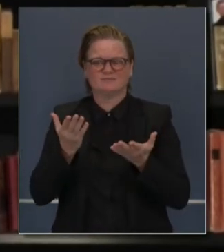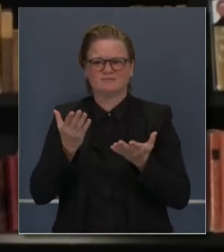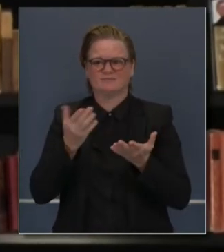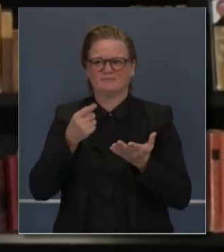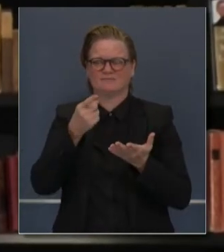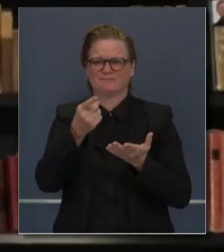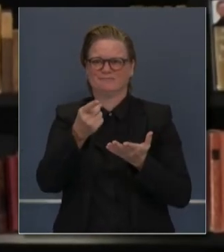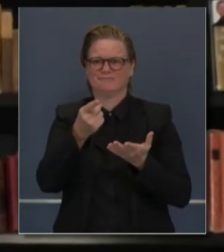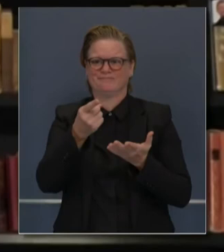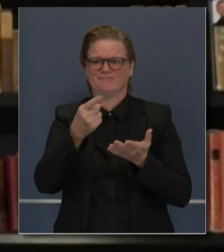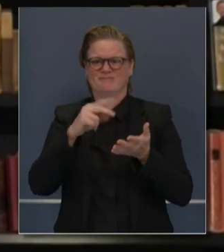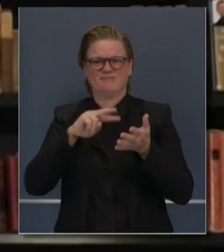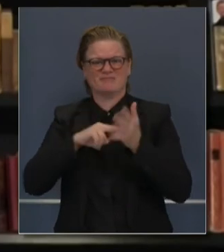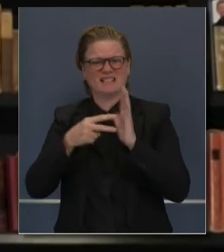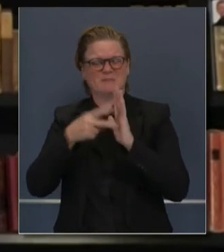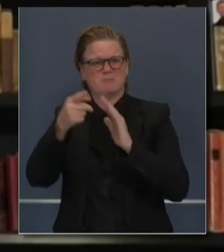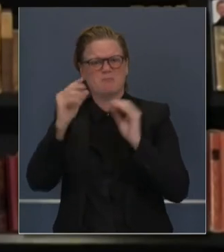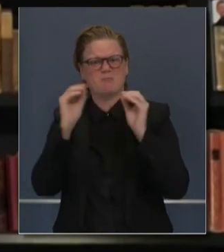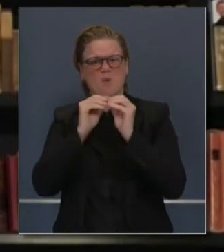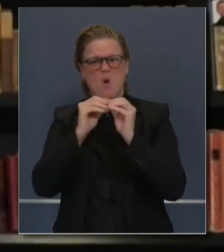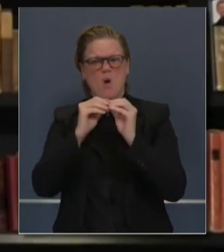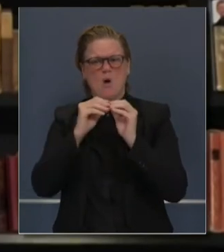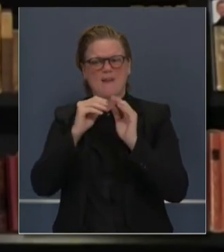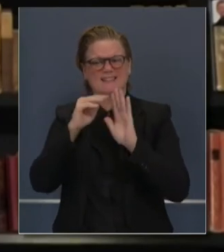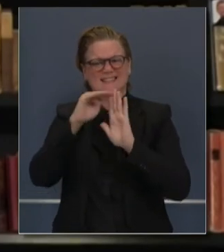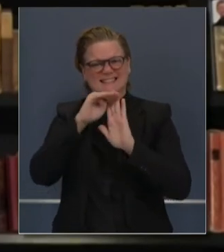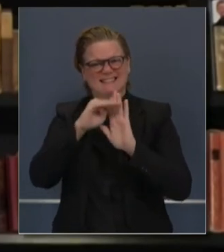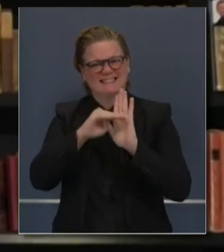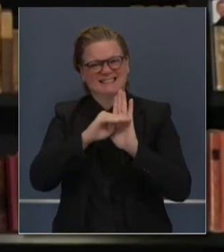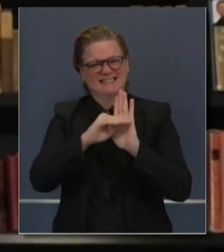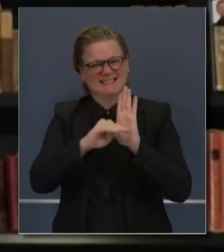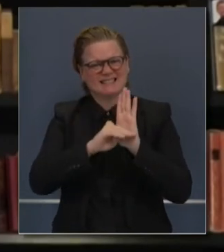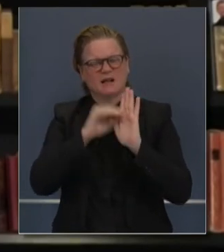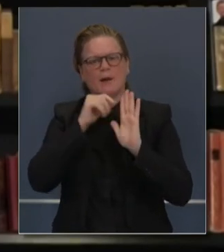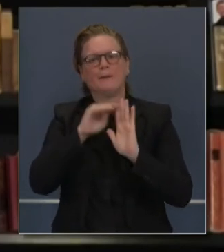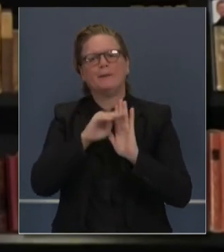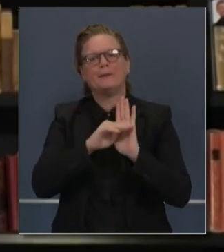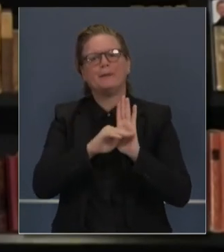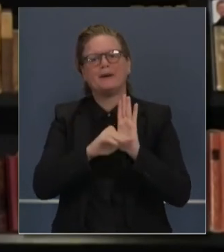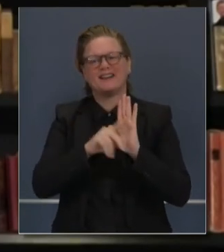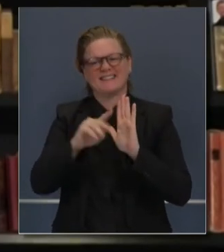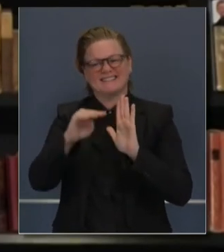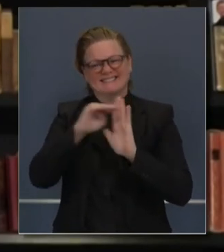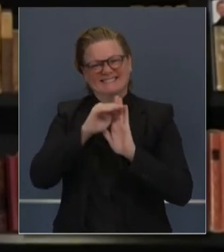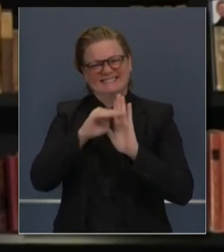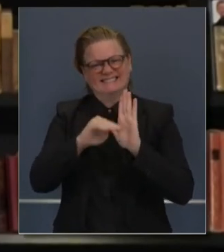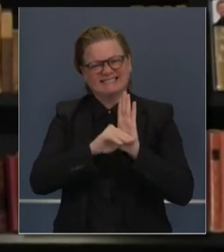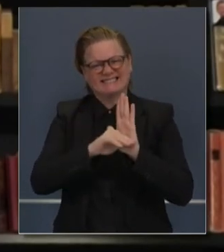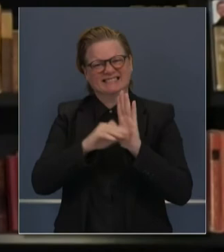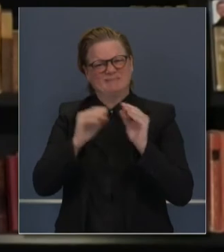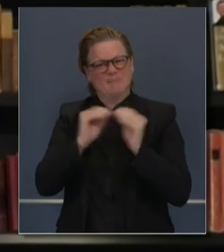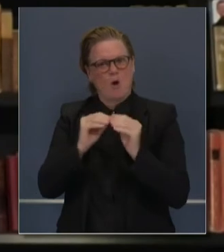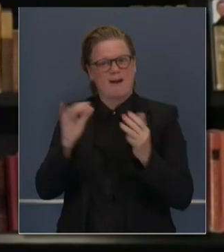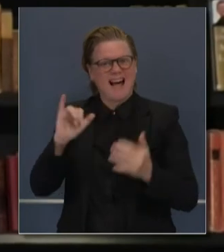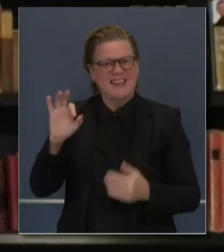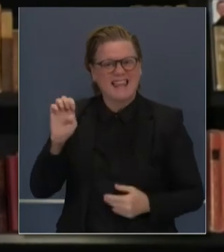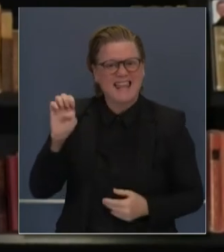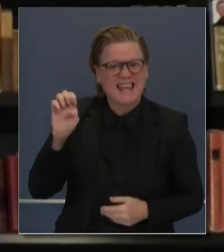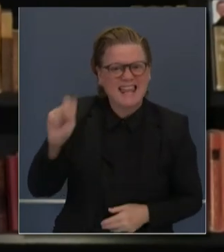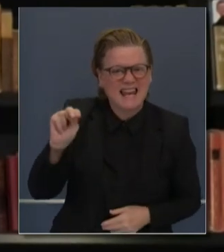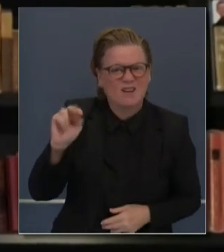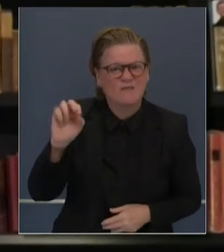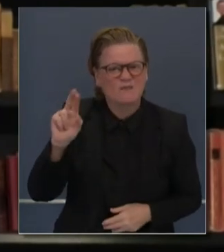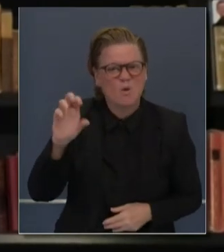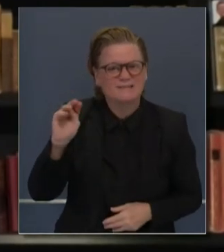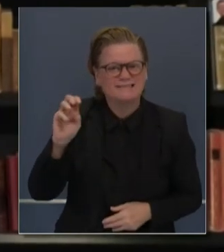having some of these restrictions follow, the reinforcement of that? Could you speak to that too, please? Thank you. Thank you. Thank you for the question.